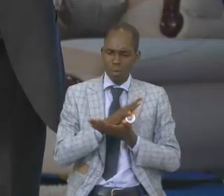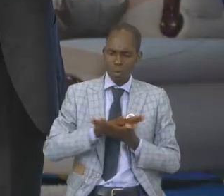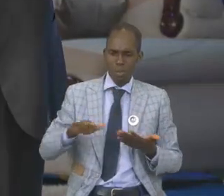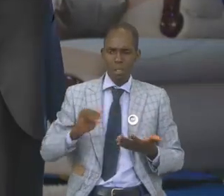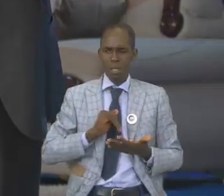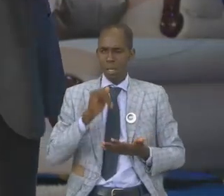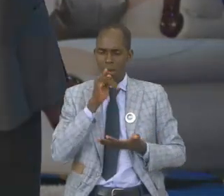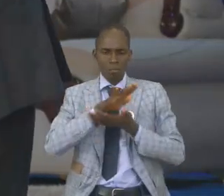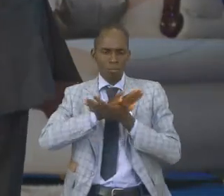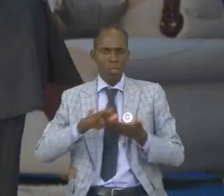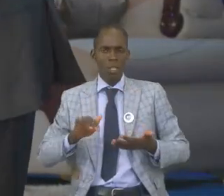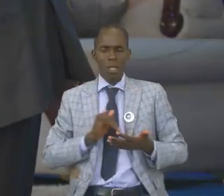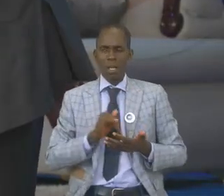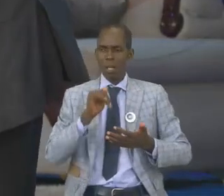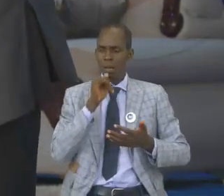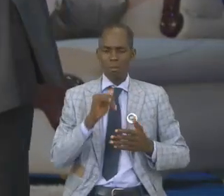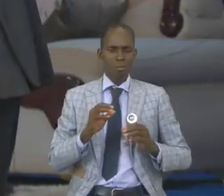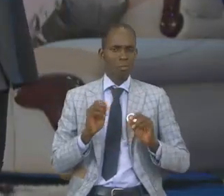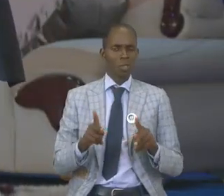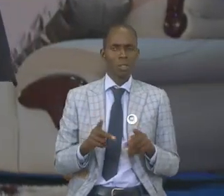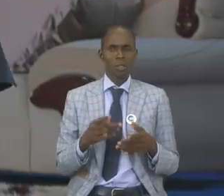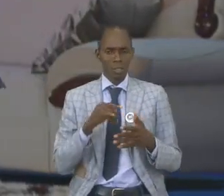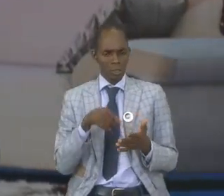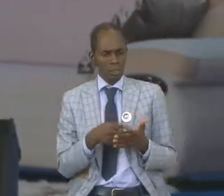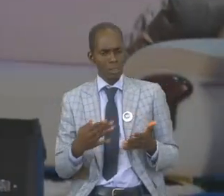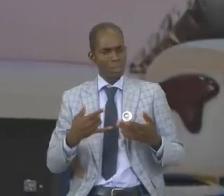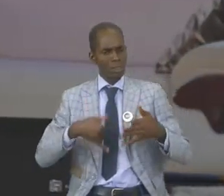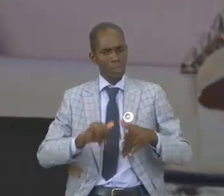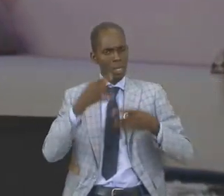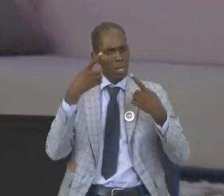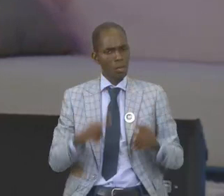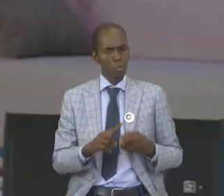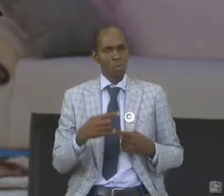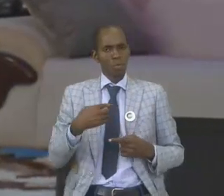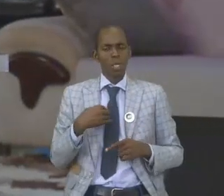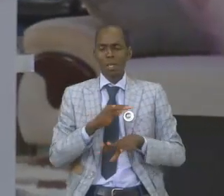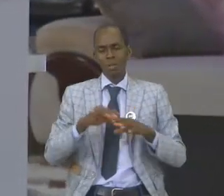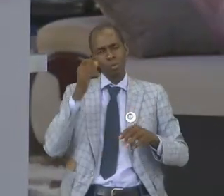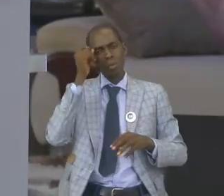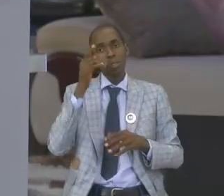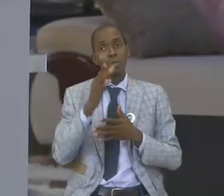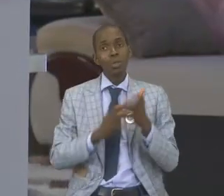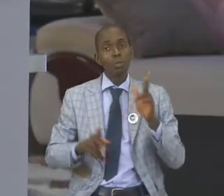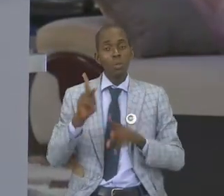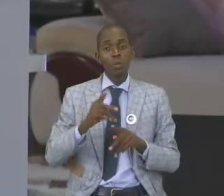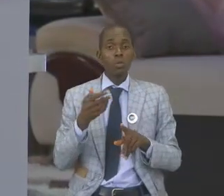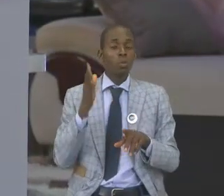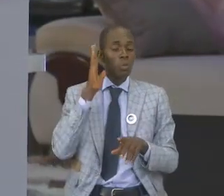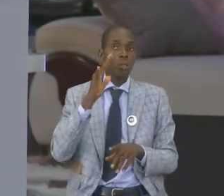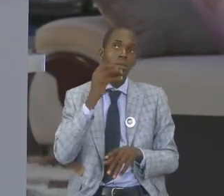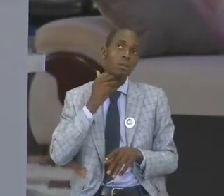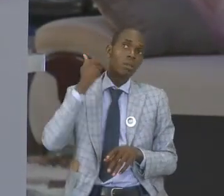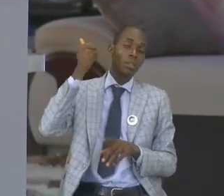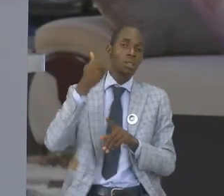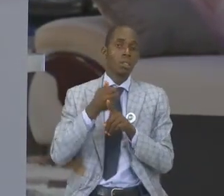this happened, and the thing that happened, they don't understand. Some people commit suicide. Why? They